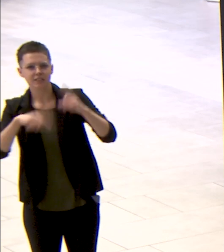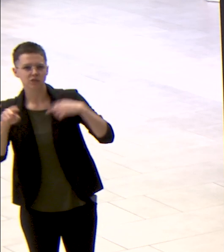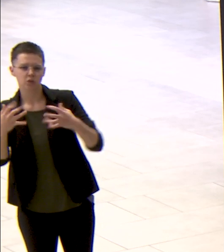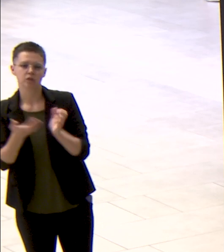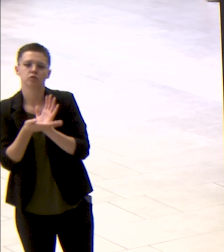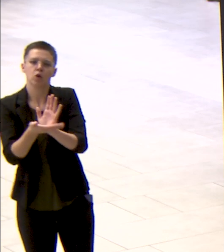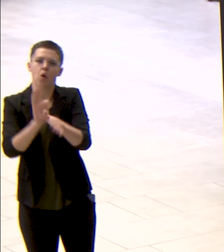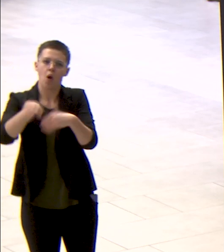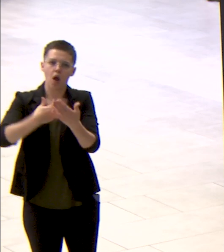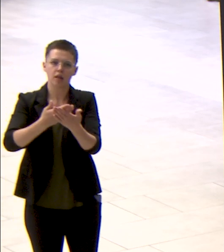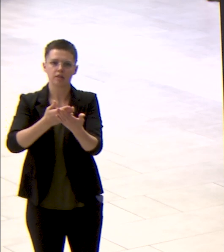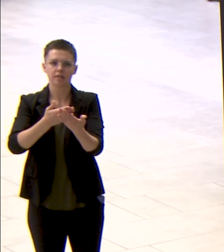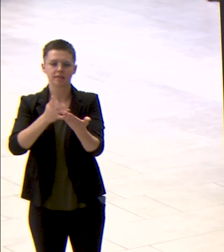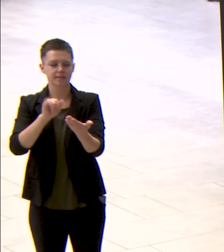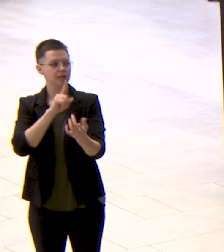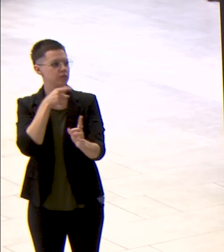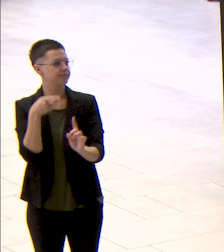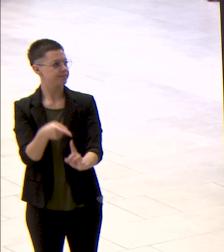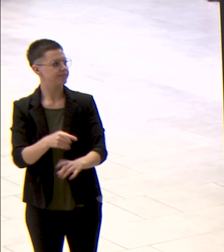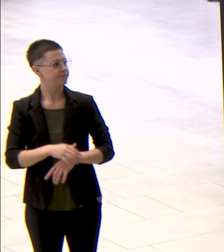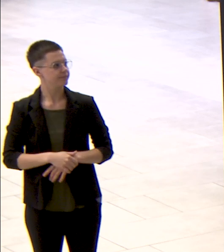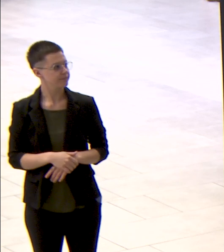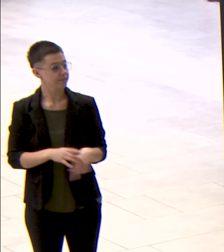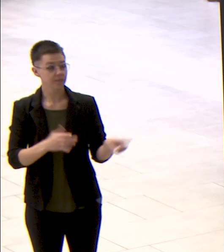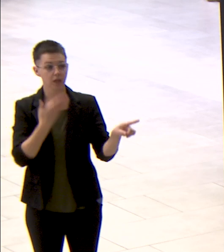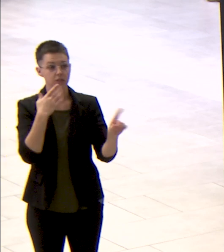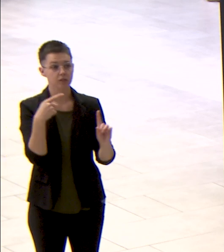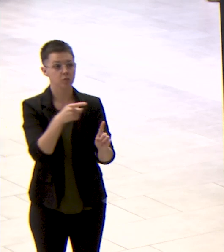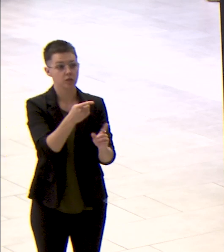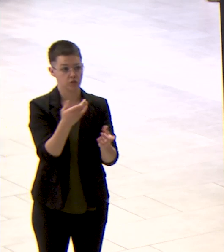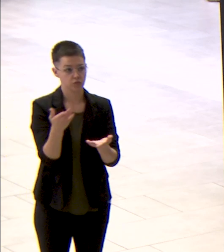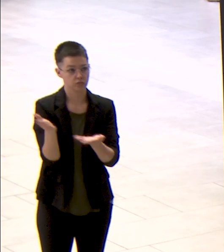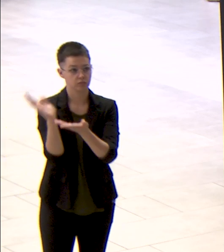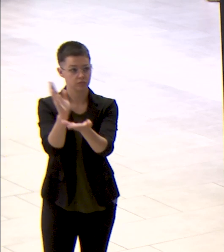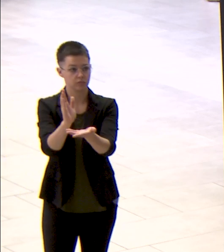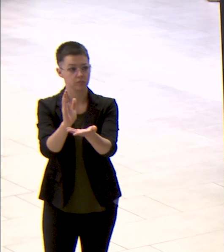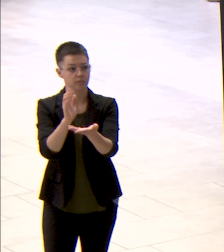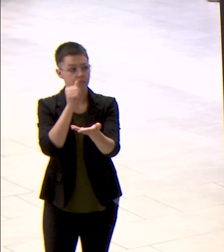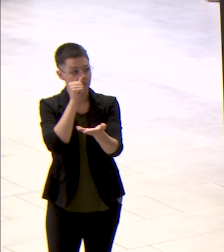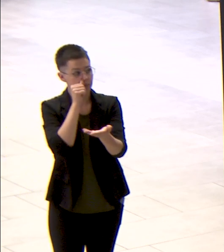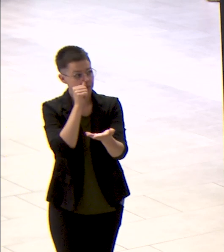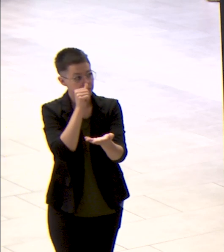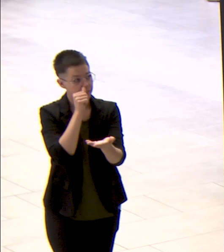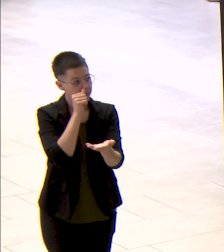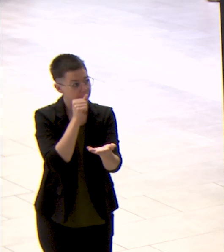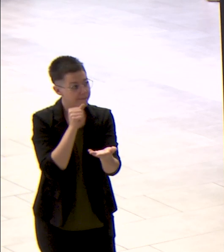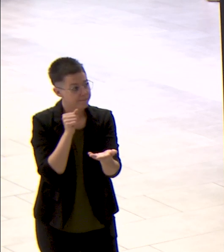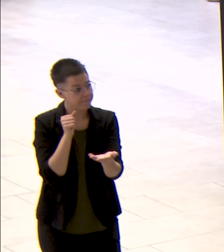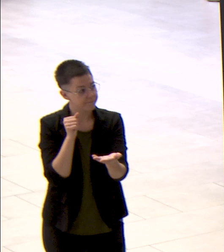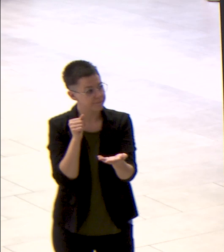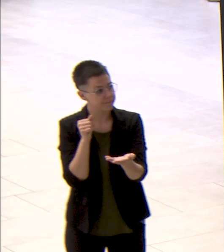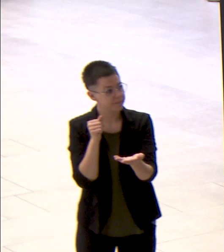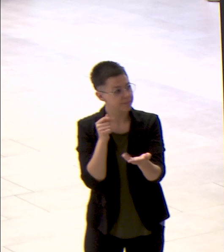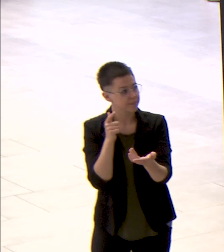that's really the work we do. Yeah, there's a really good point that you're bringing up that we didn't dive into too much here, but I think a big